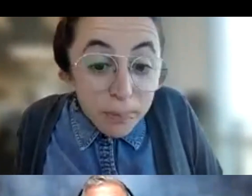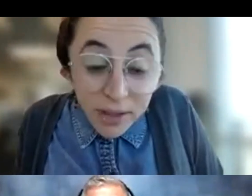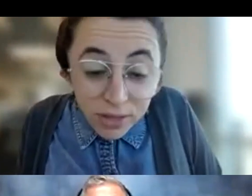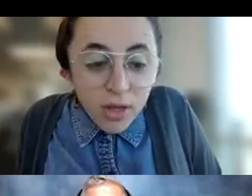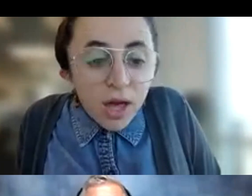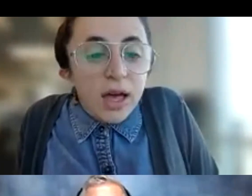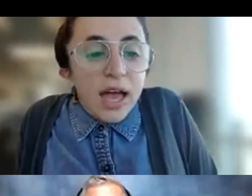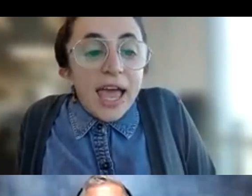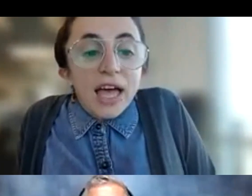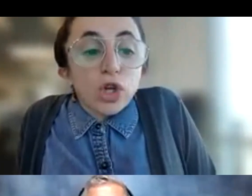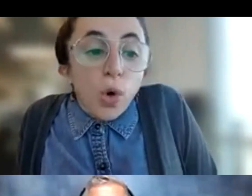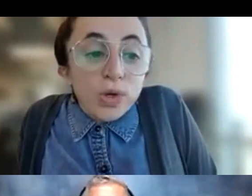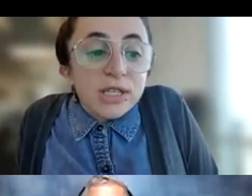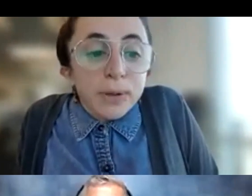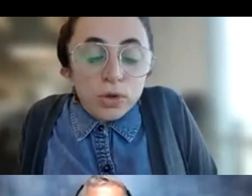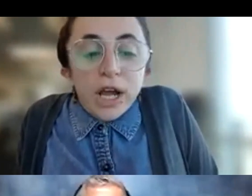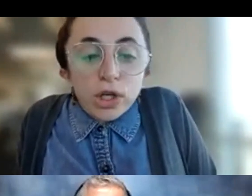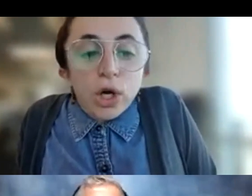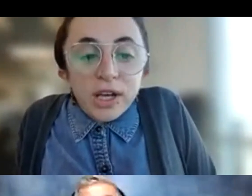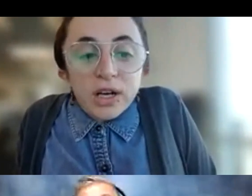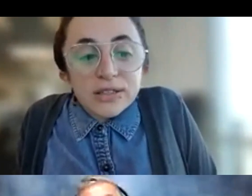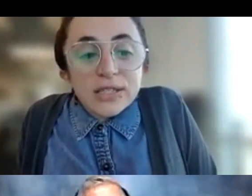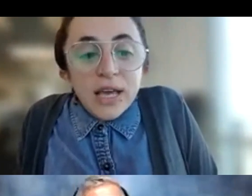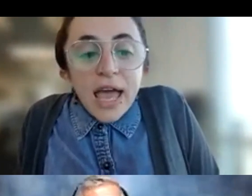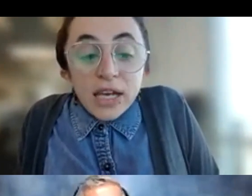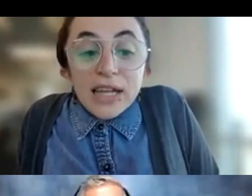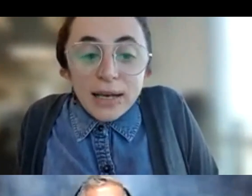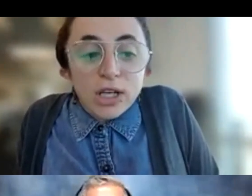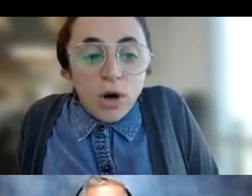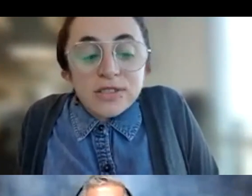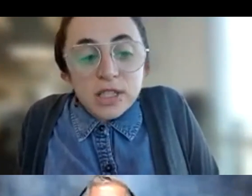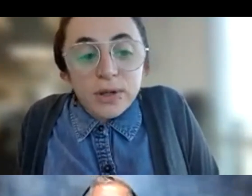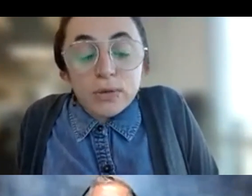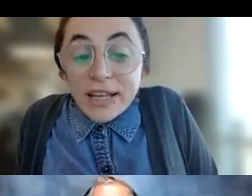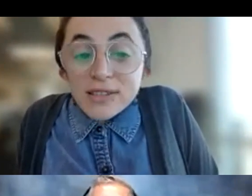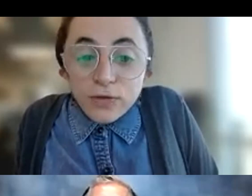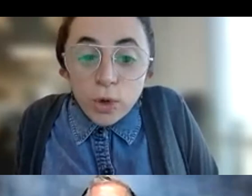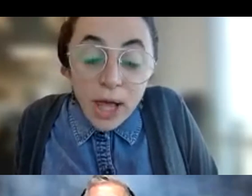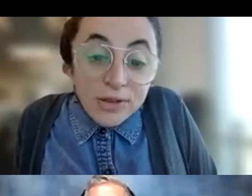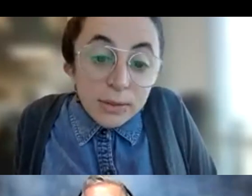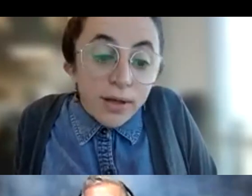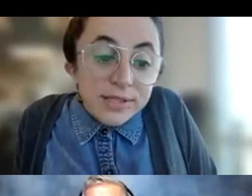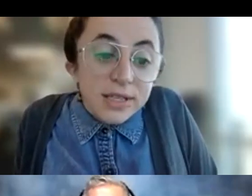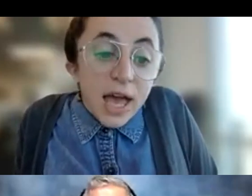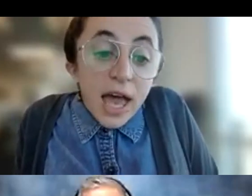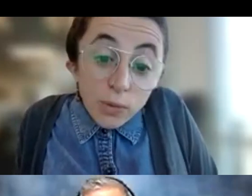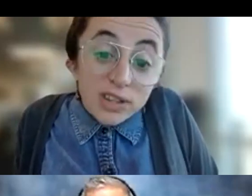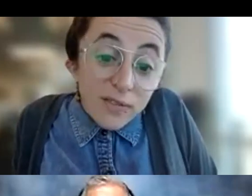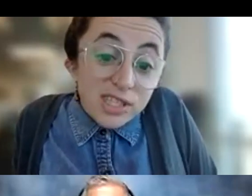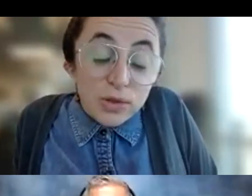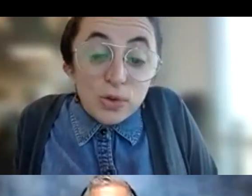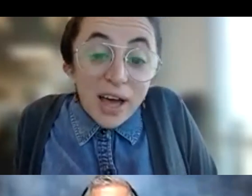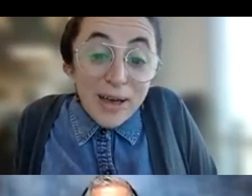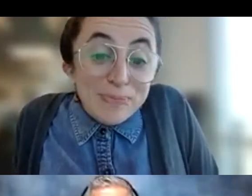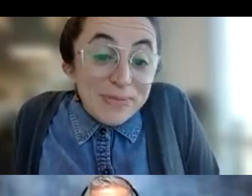other month, and the goal is to build greater coherence and alignment across disability rights and affordable housing policy, and would